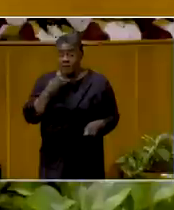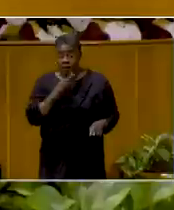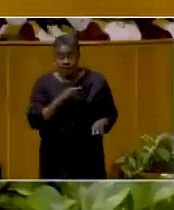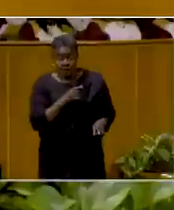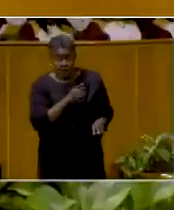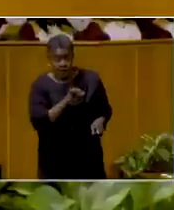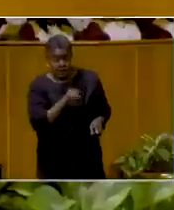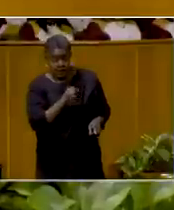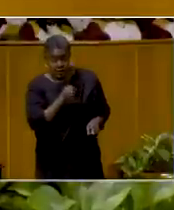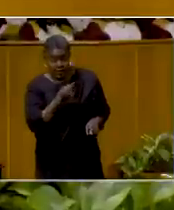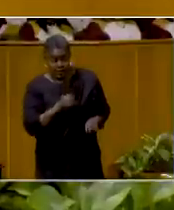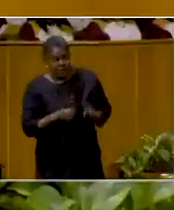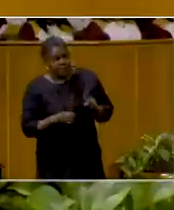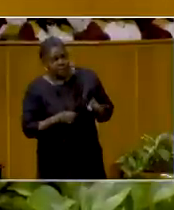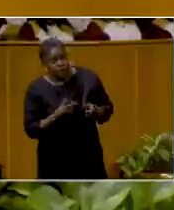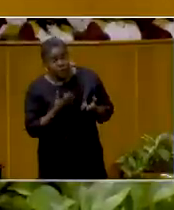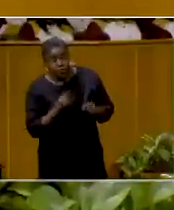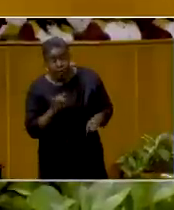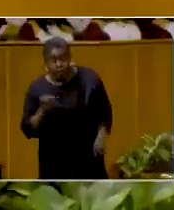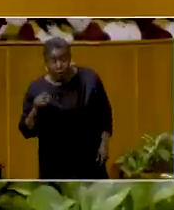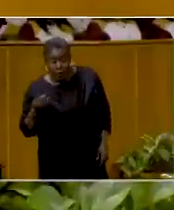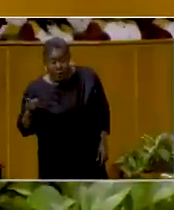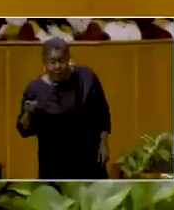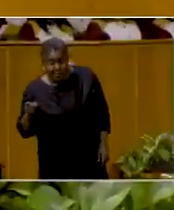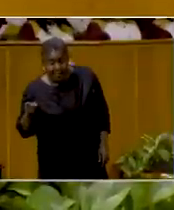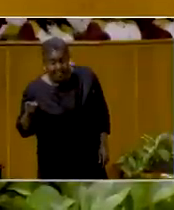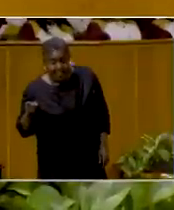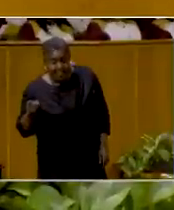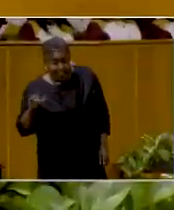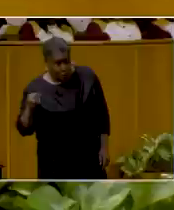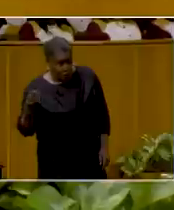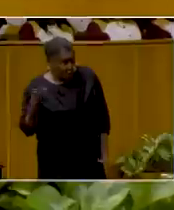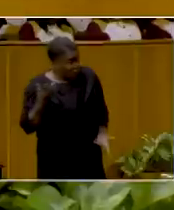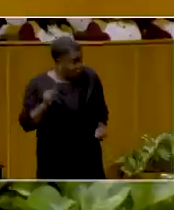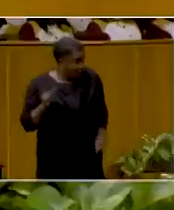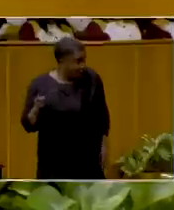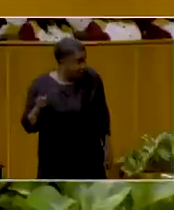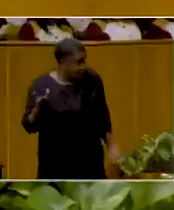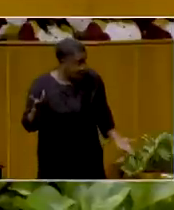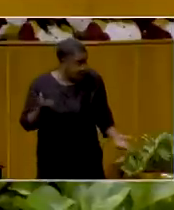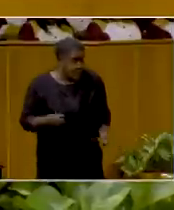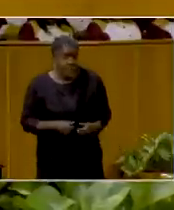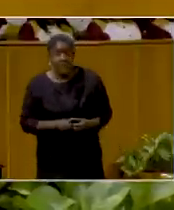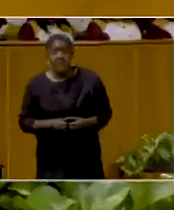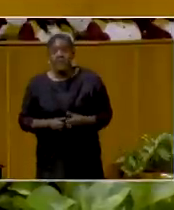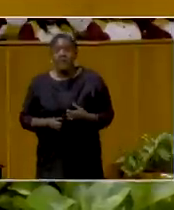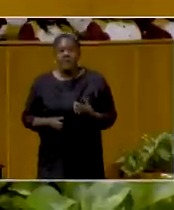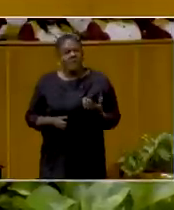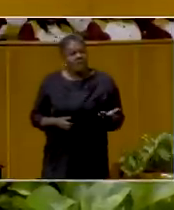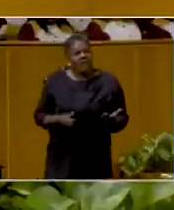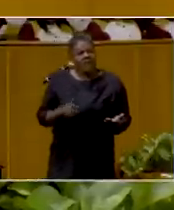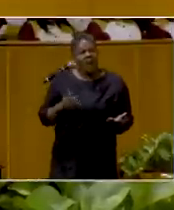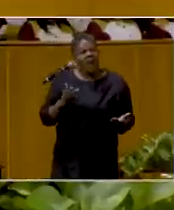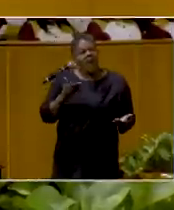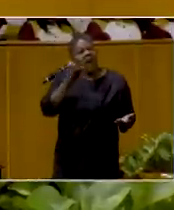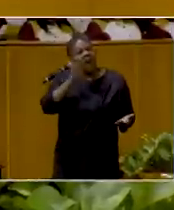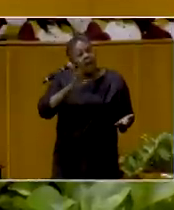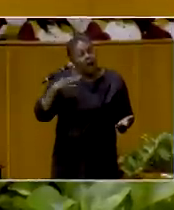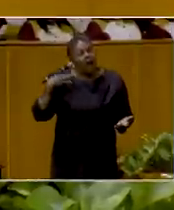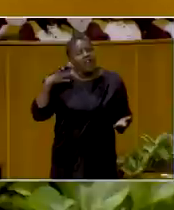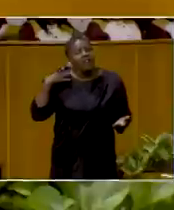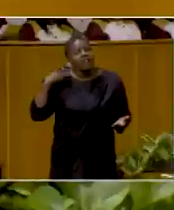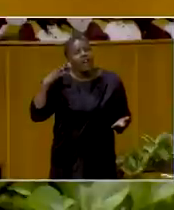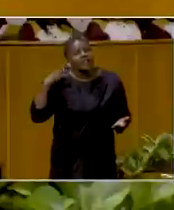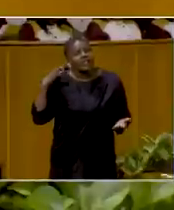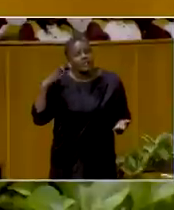have you tried Job? God volunteers